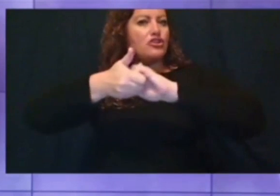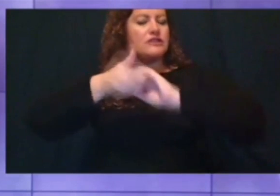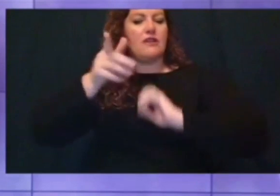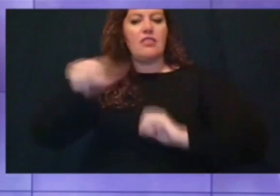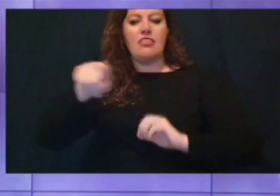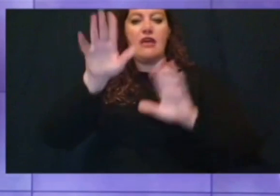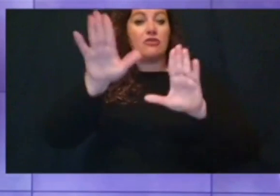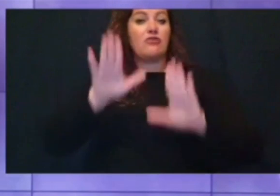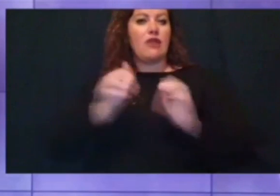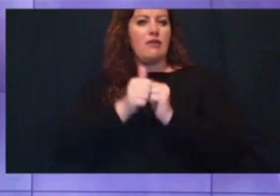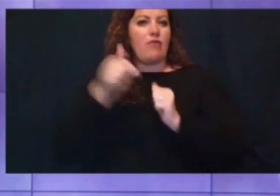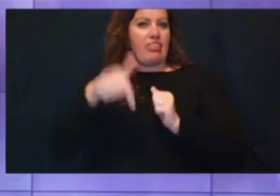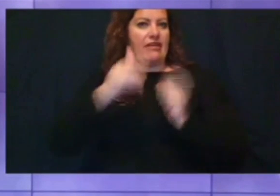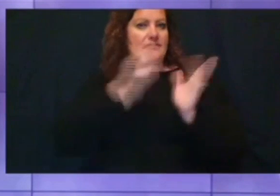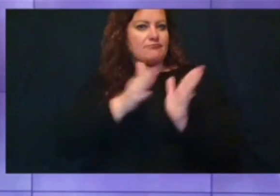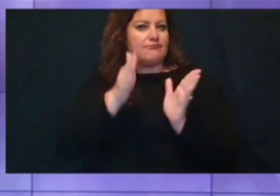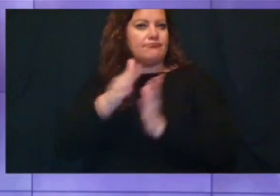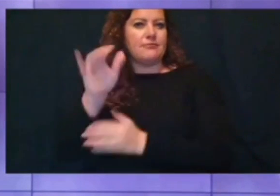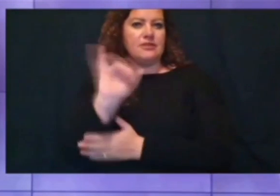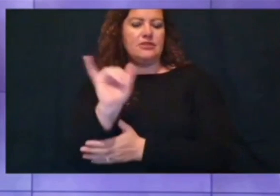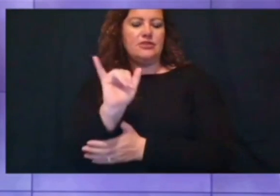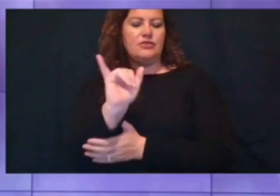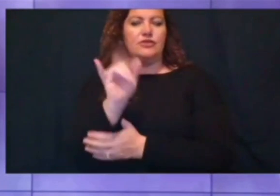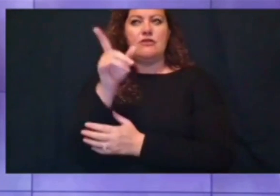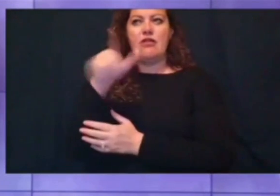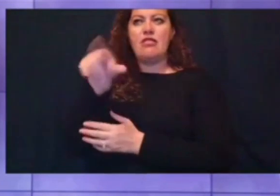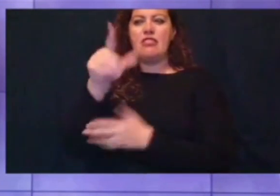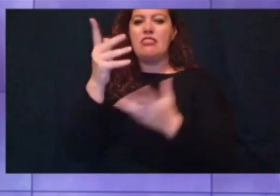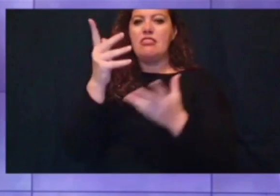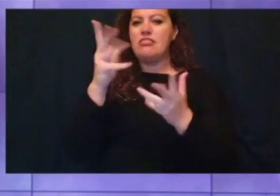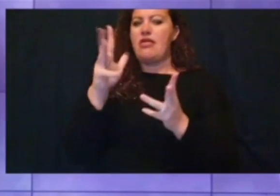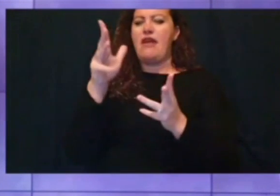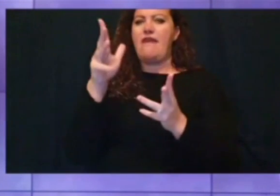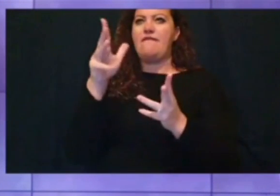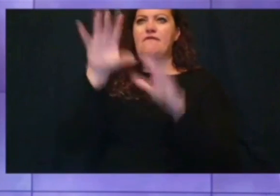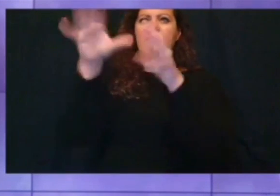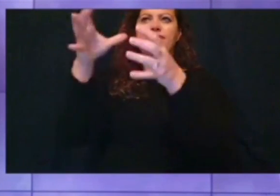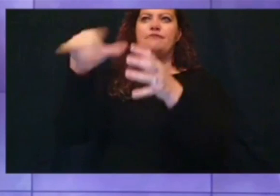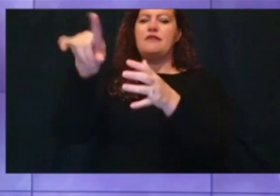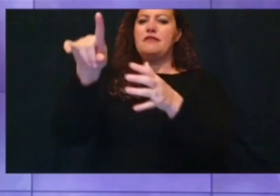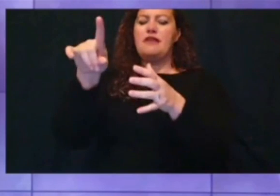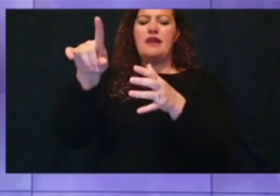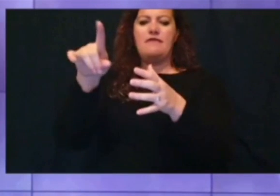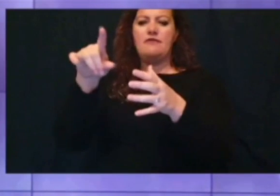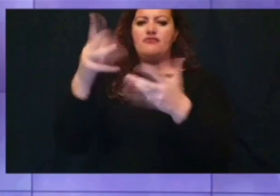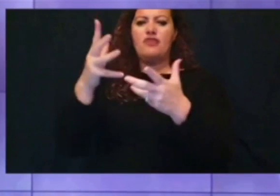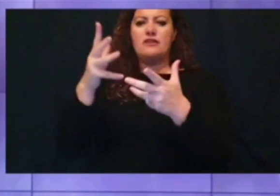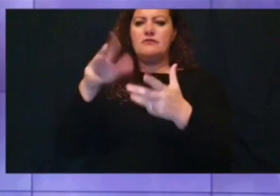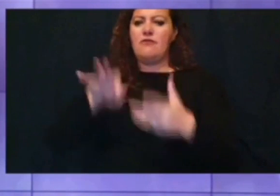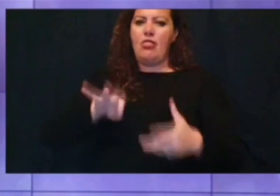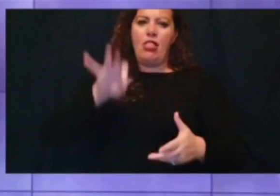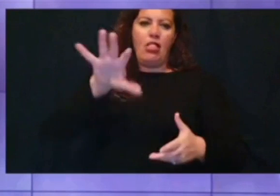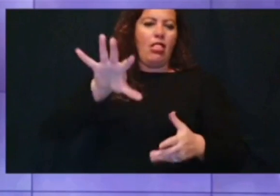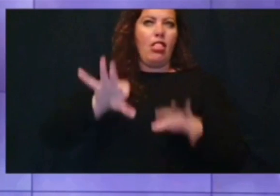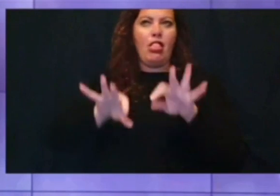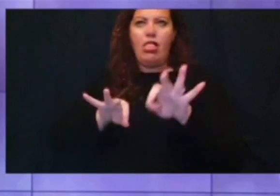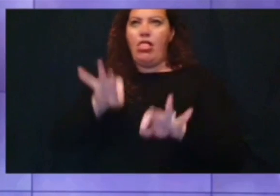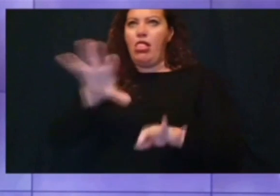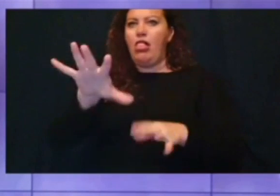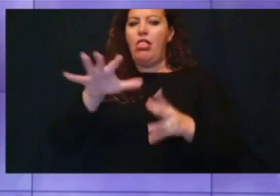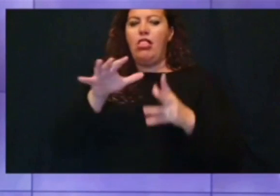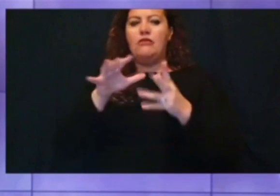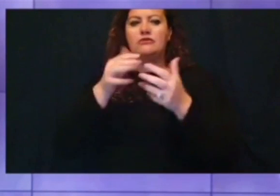well. They have spent numerous dollars on trying